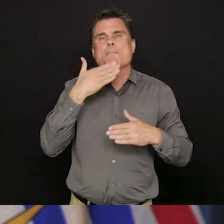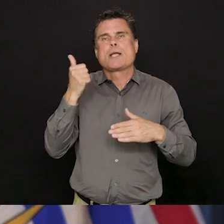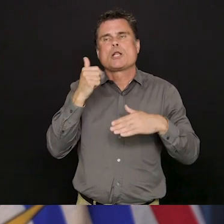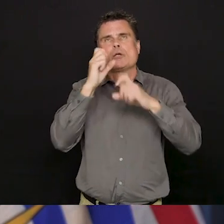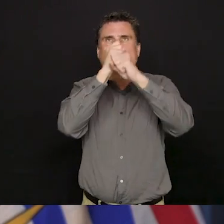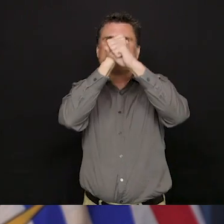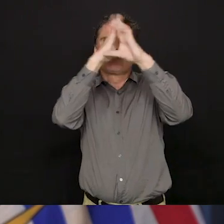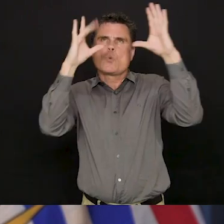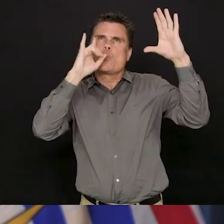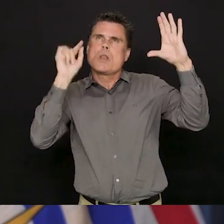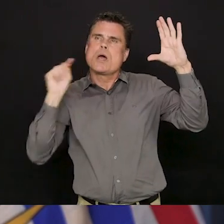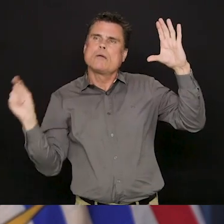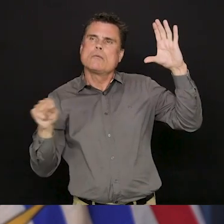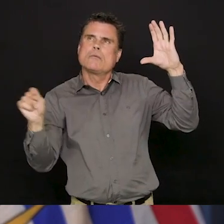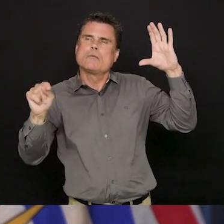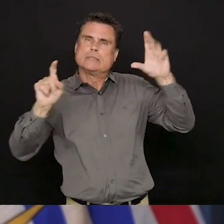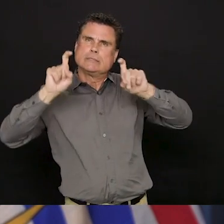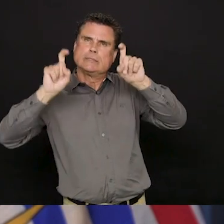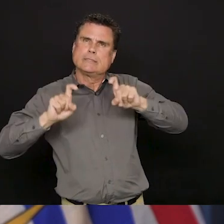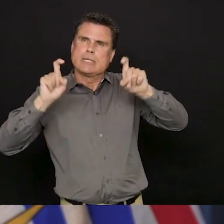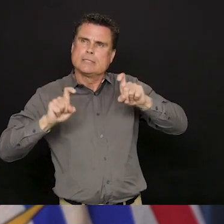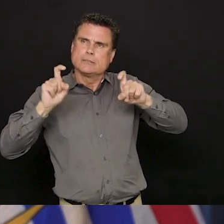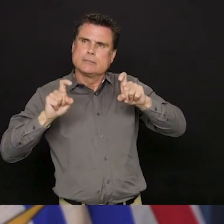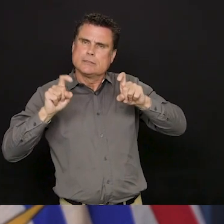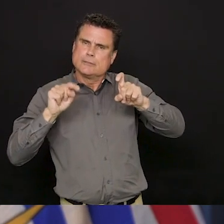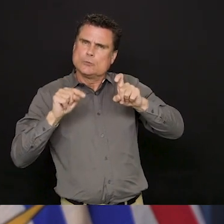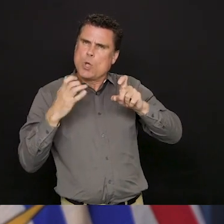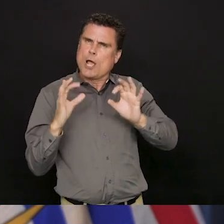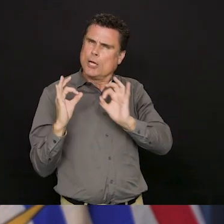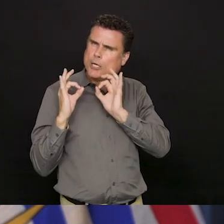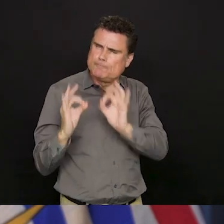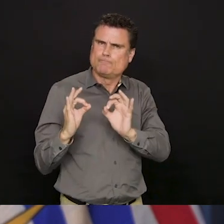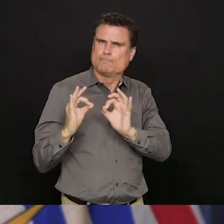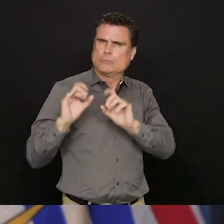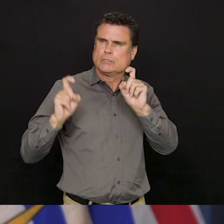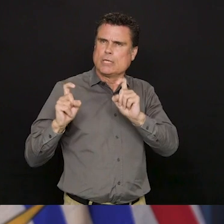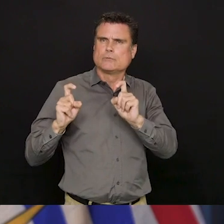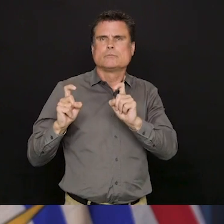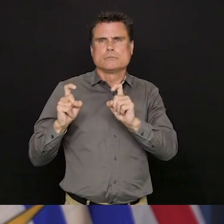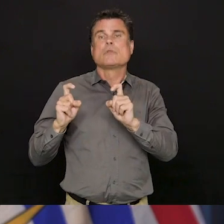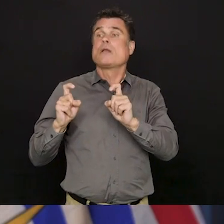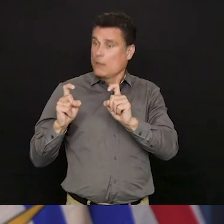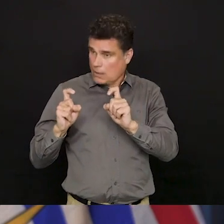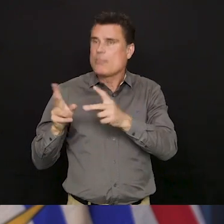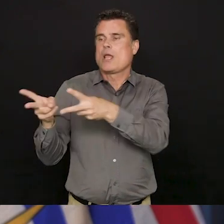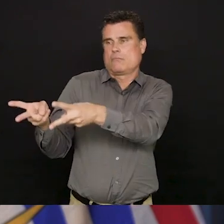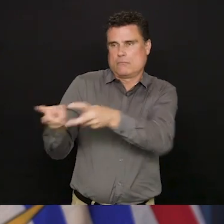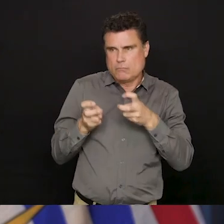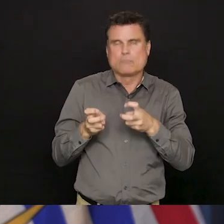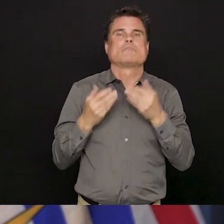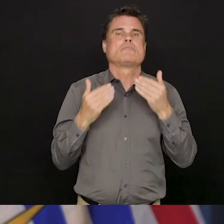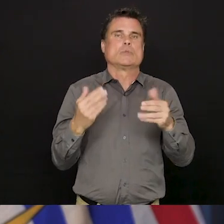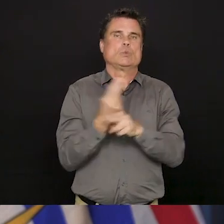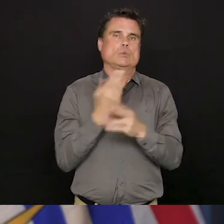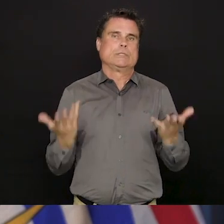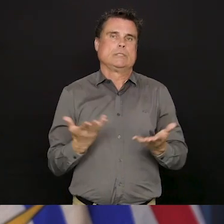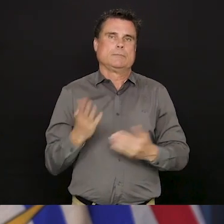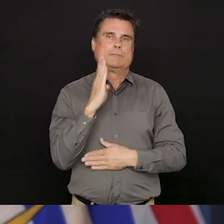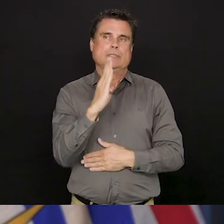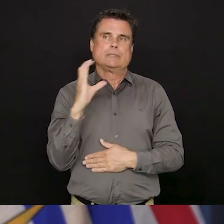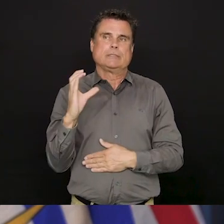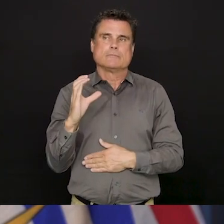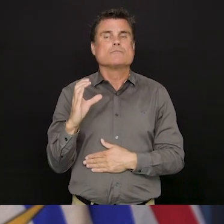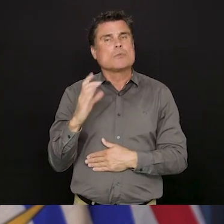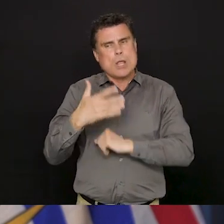of course, of a national consortium to look at how we can use seroprevalence to understand the